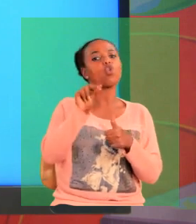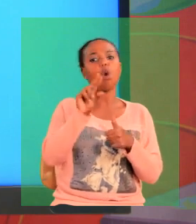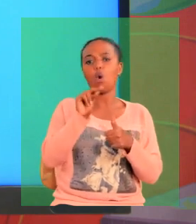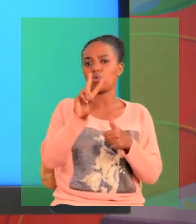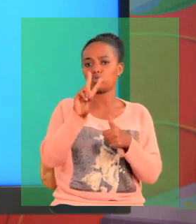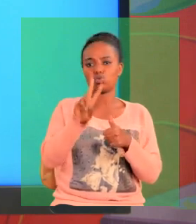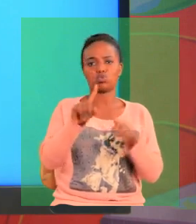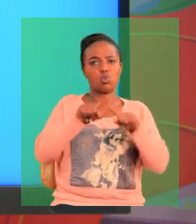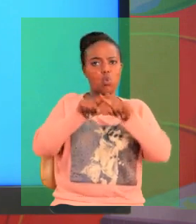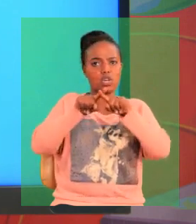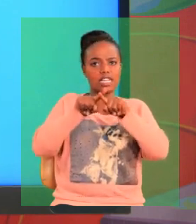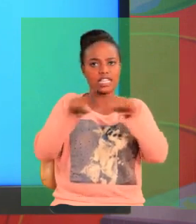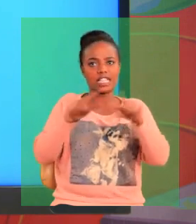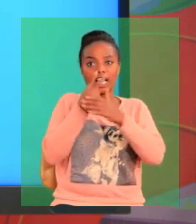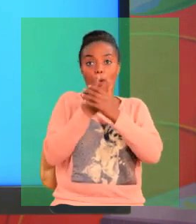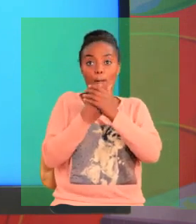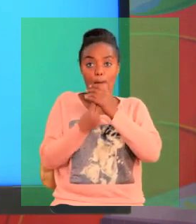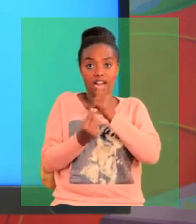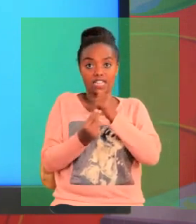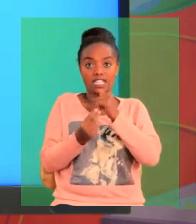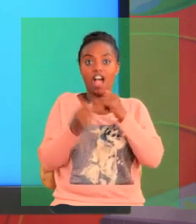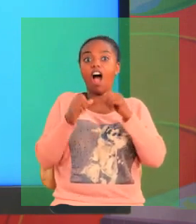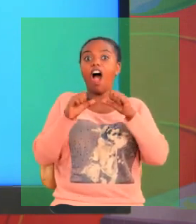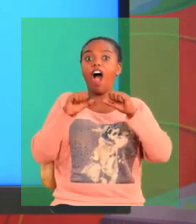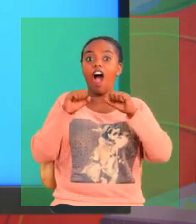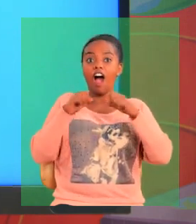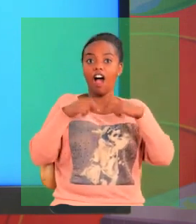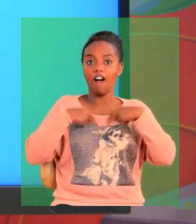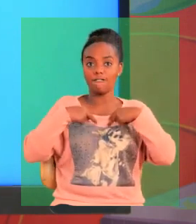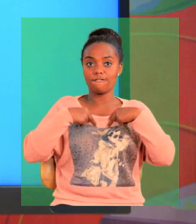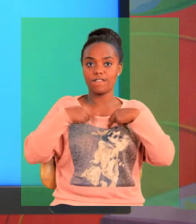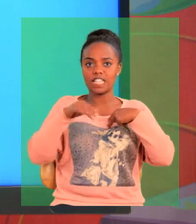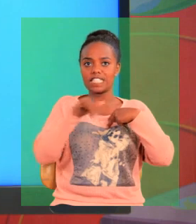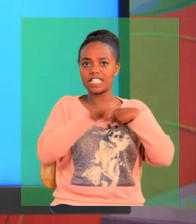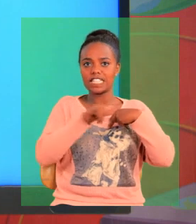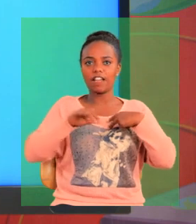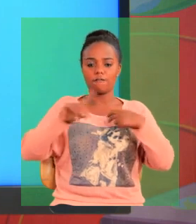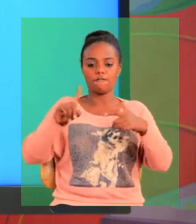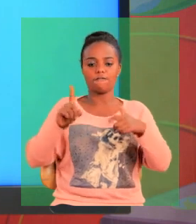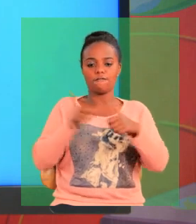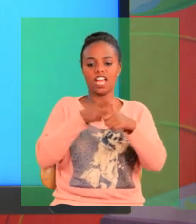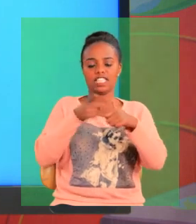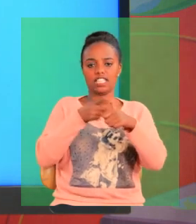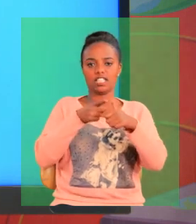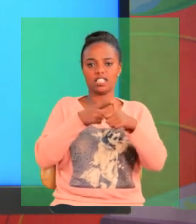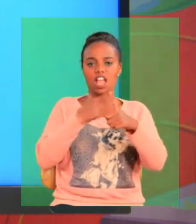two distinct ordered pairs have the same first element.